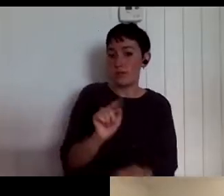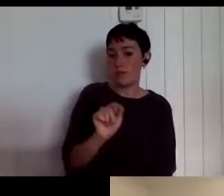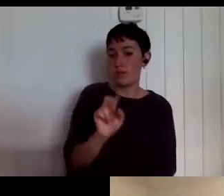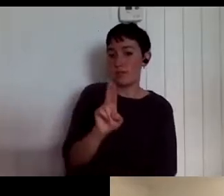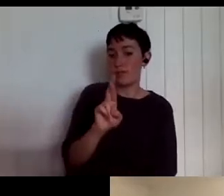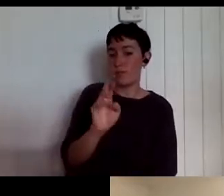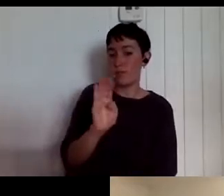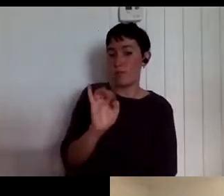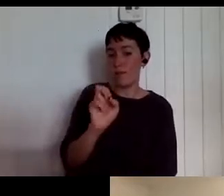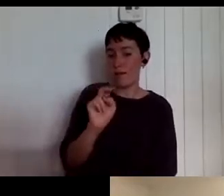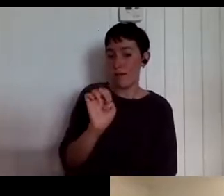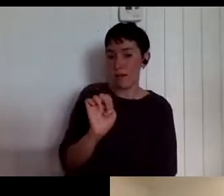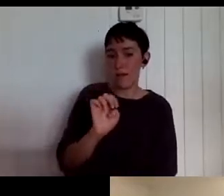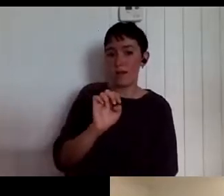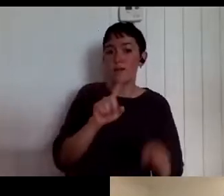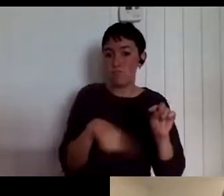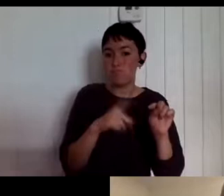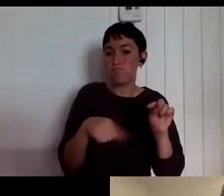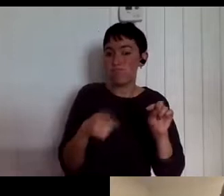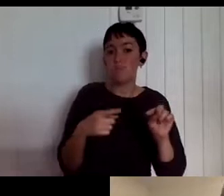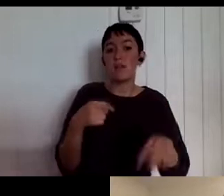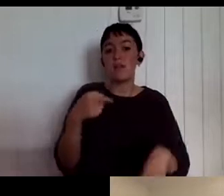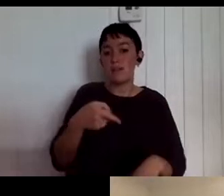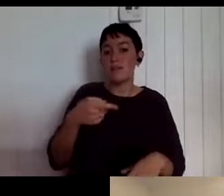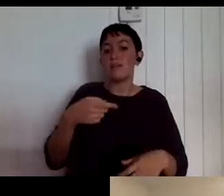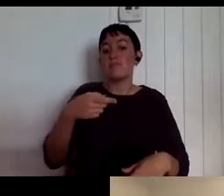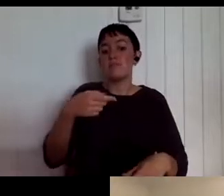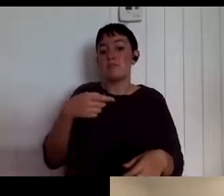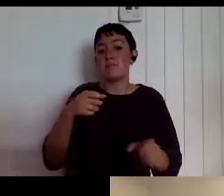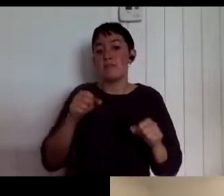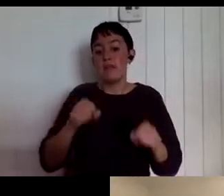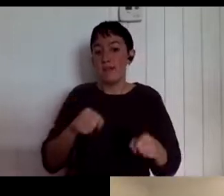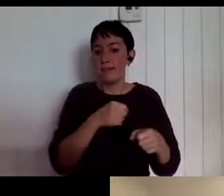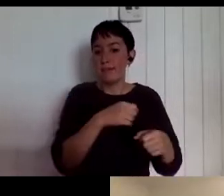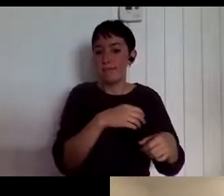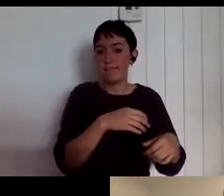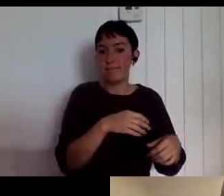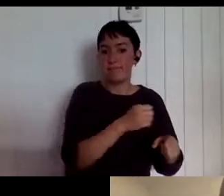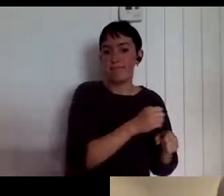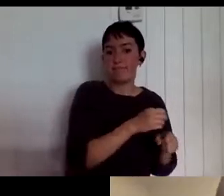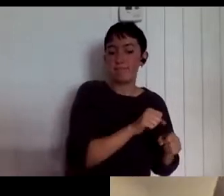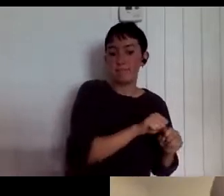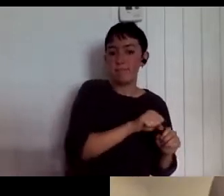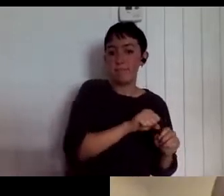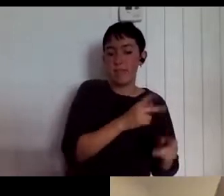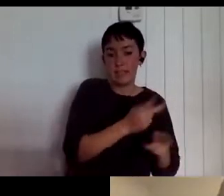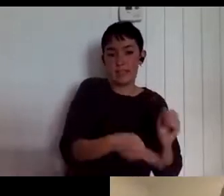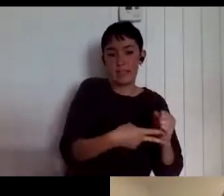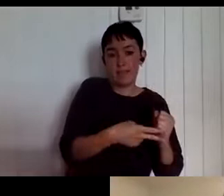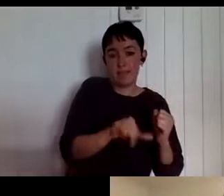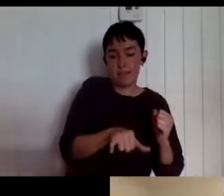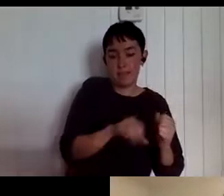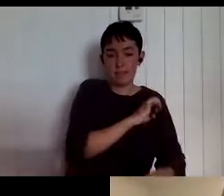electrical, you know, put the electric, you use that to create electricity. The electricity then goes into your power outlet and all, you know, where else. There's